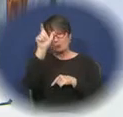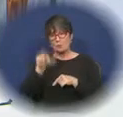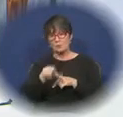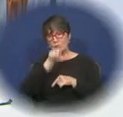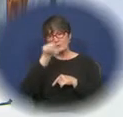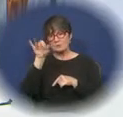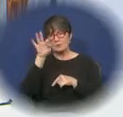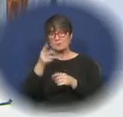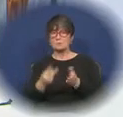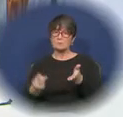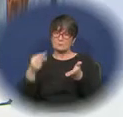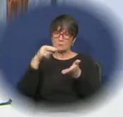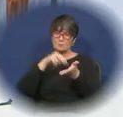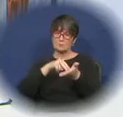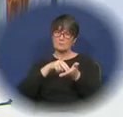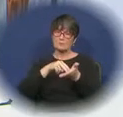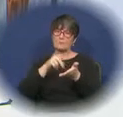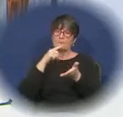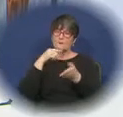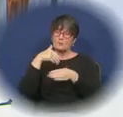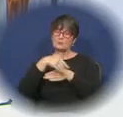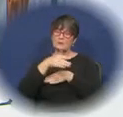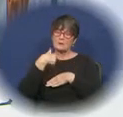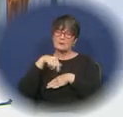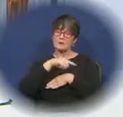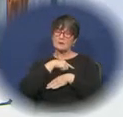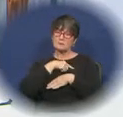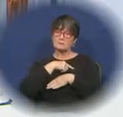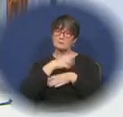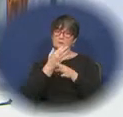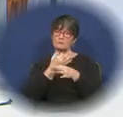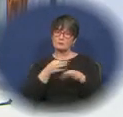and resurrection you have set us free.